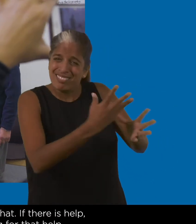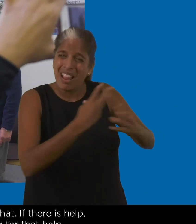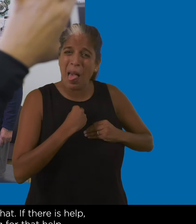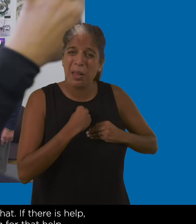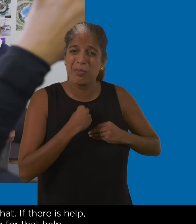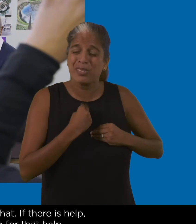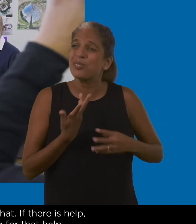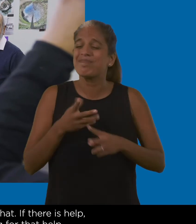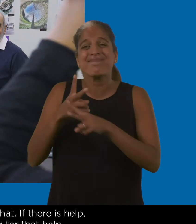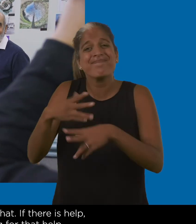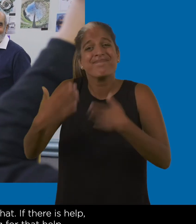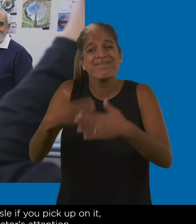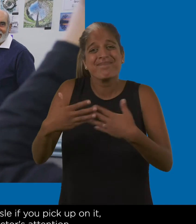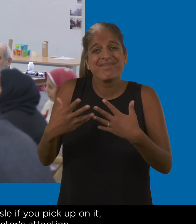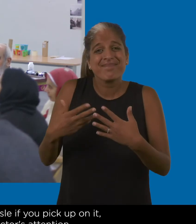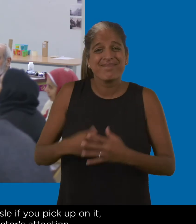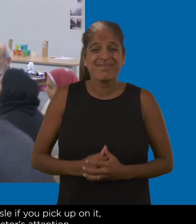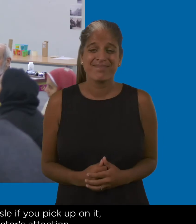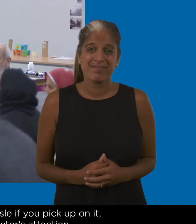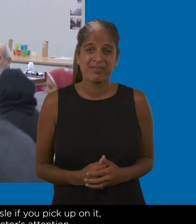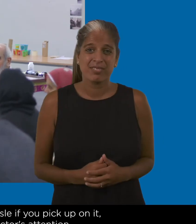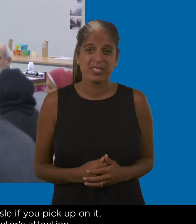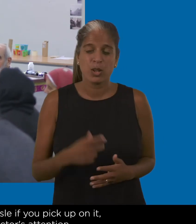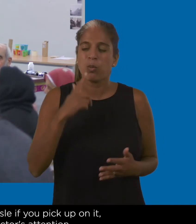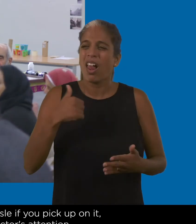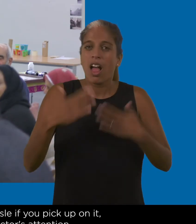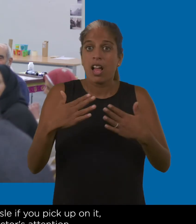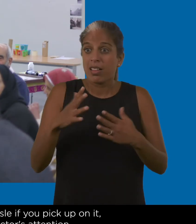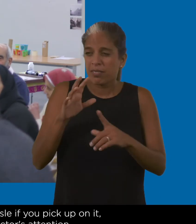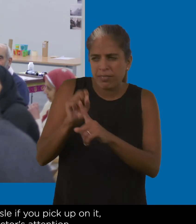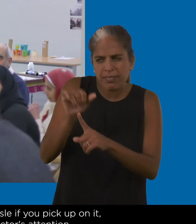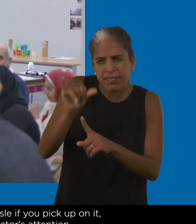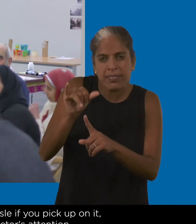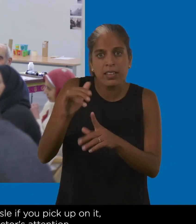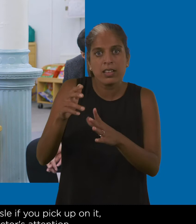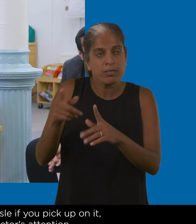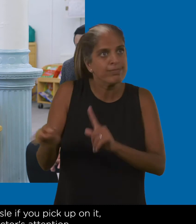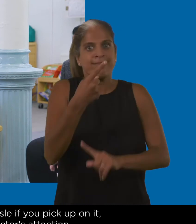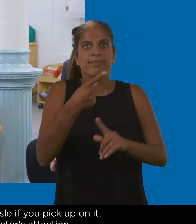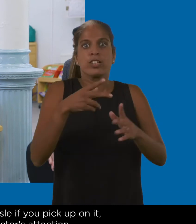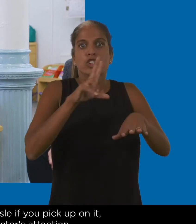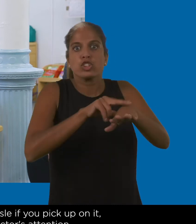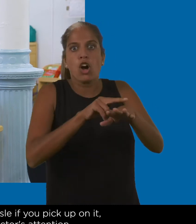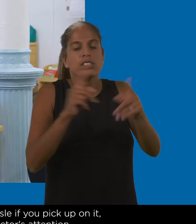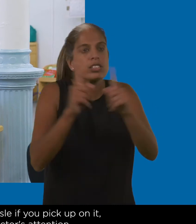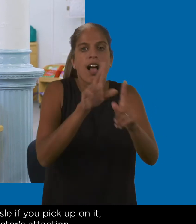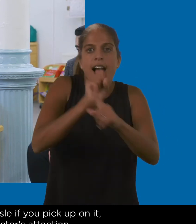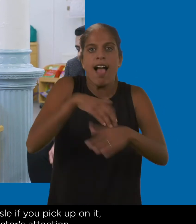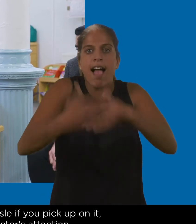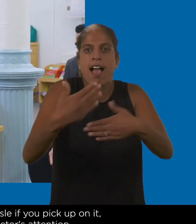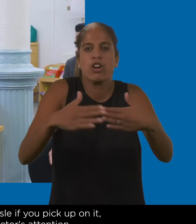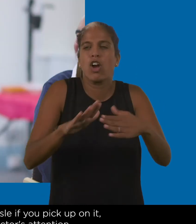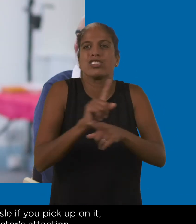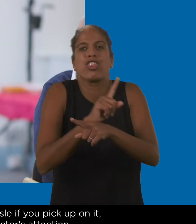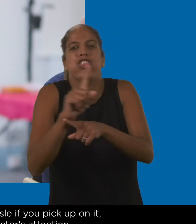going for that help. You can save yourself a lot of hassle if you pick up on it and just bring it to your